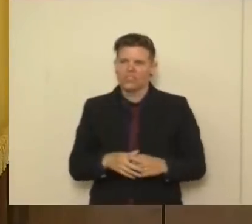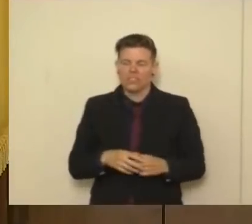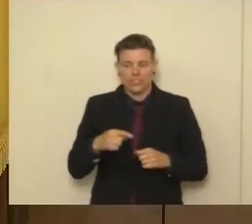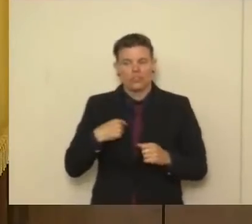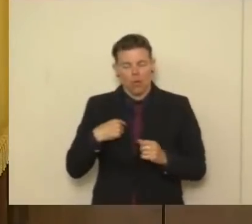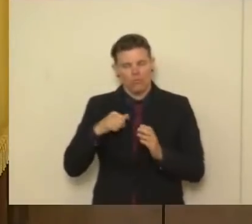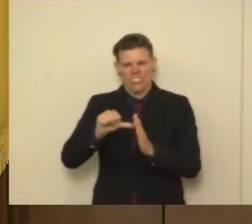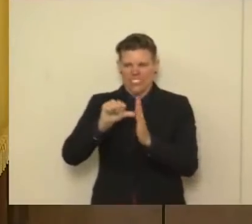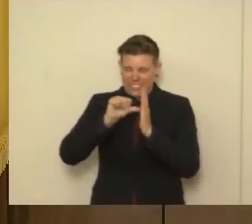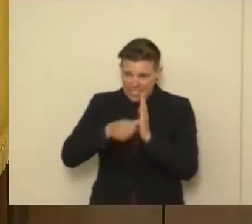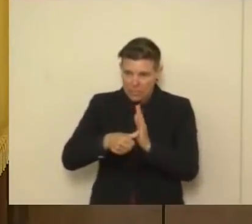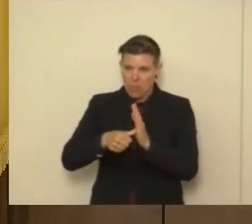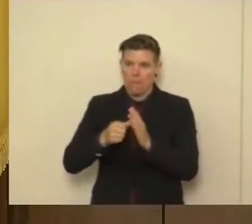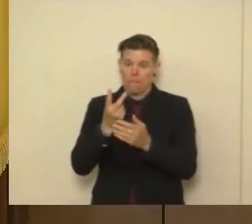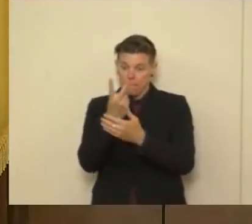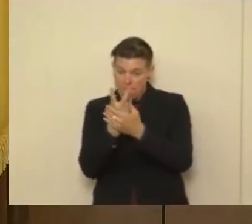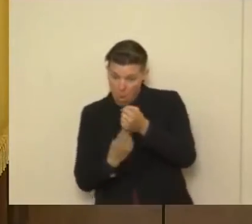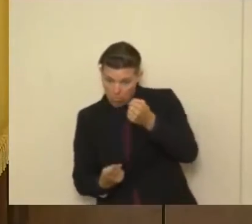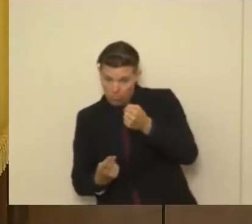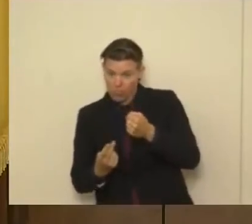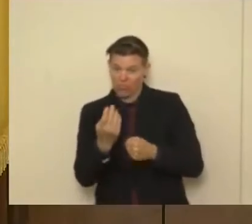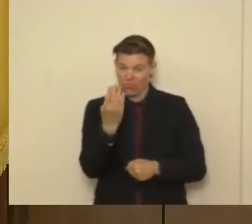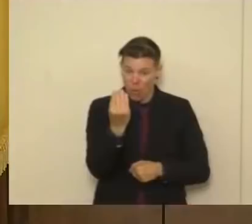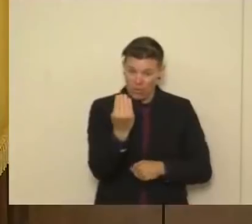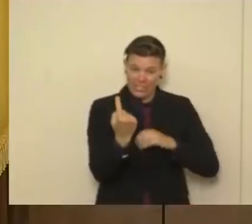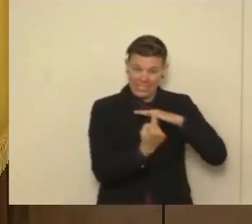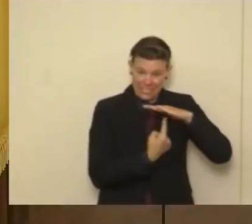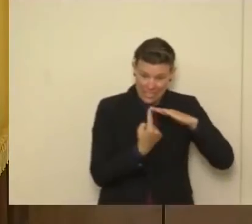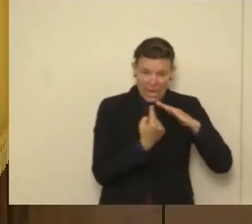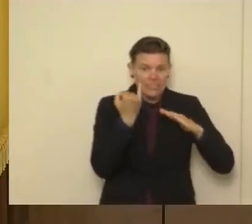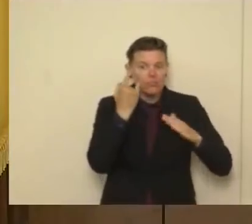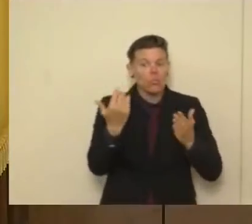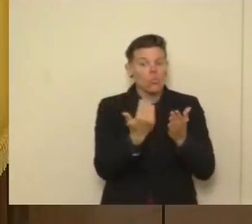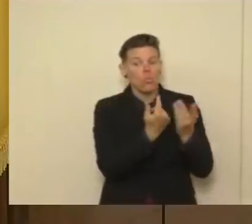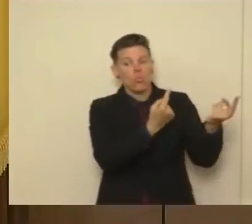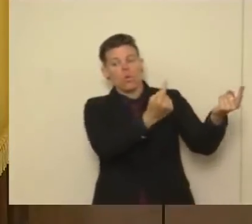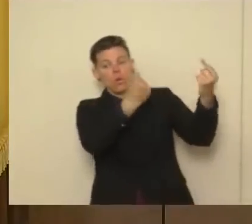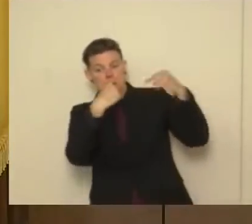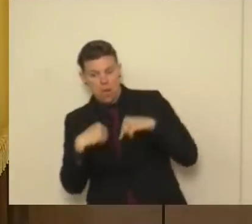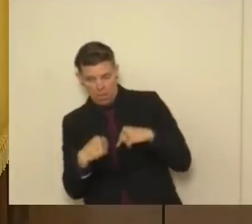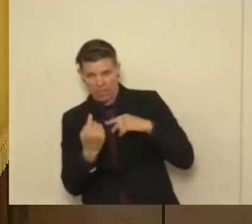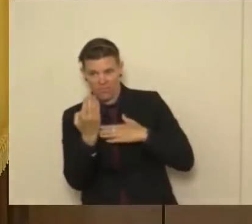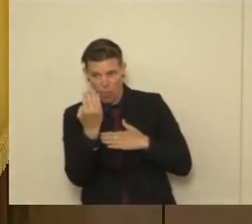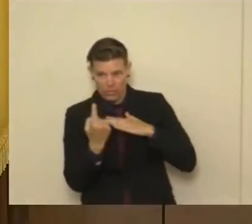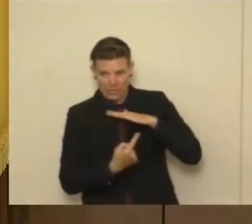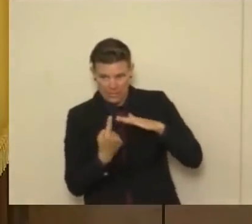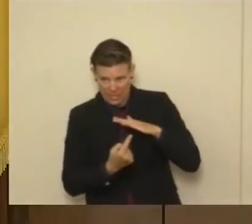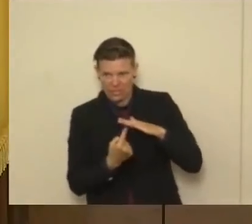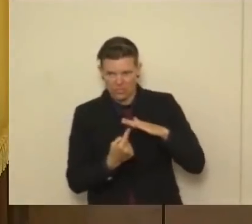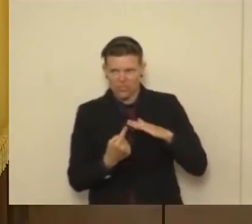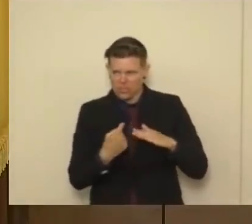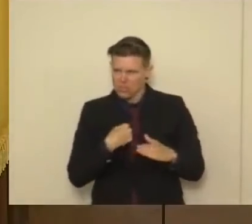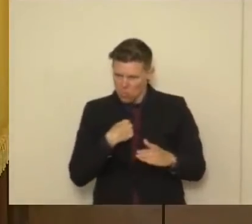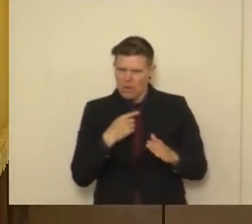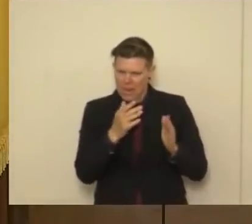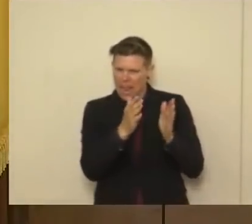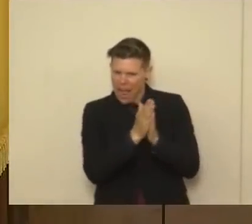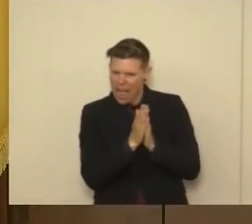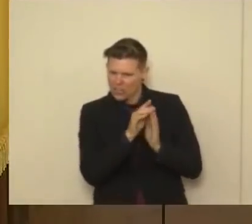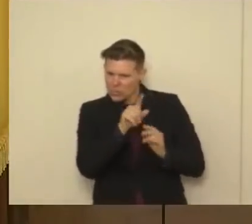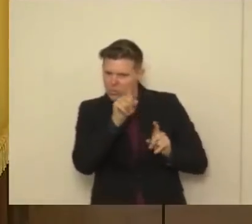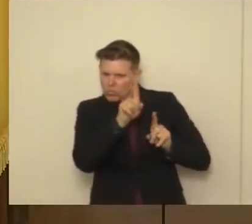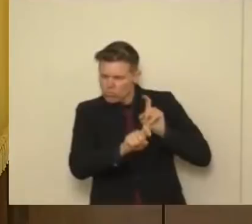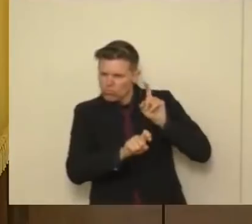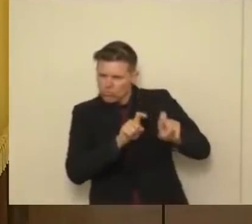a 14-day quarantine if you're out. Did you finish your quarantine? Where did you finish it? And that's why we need all these contact tracers. So you've got a